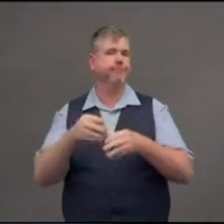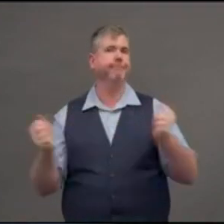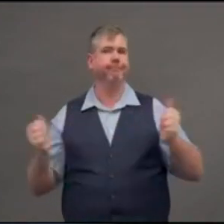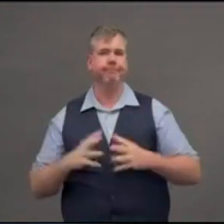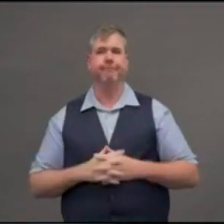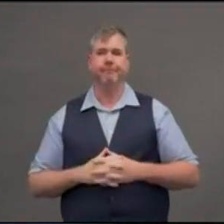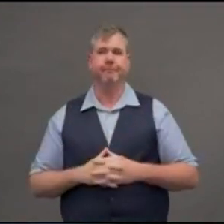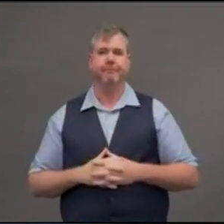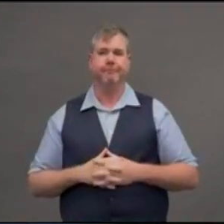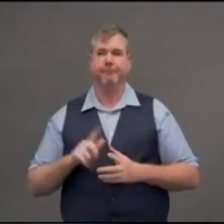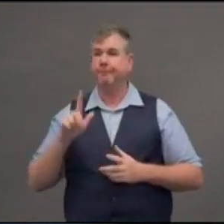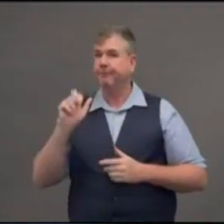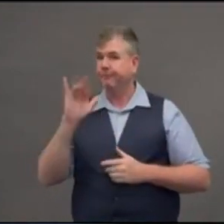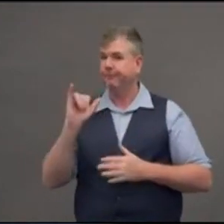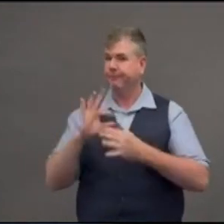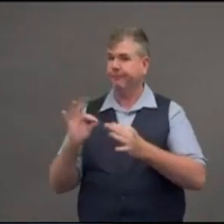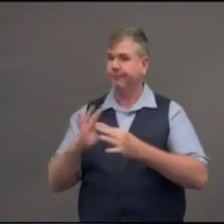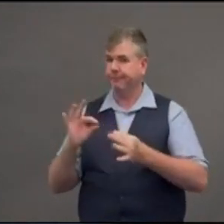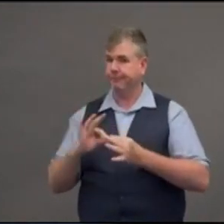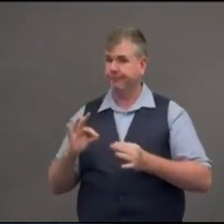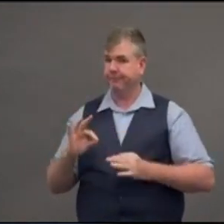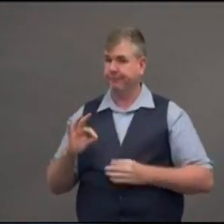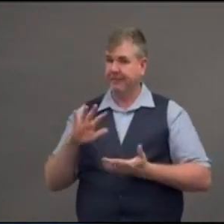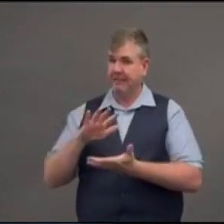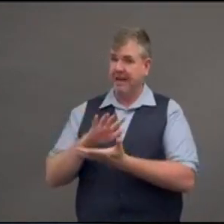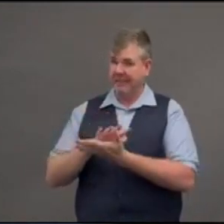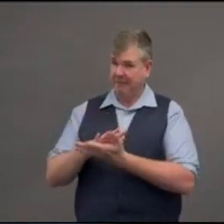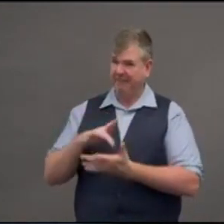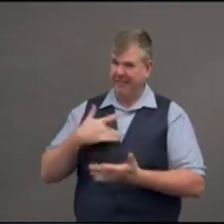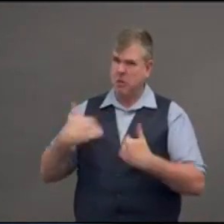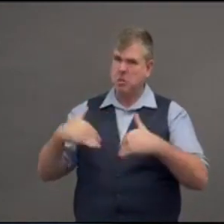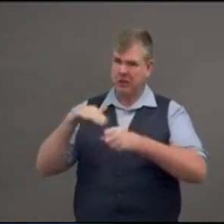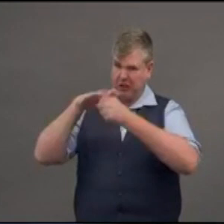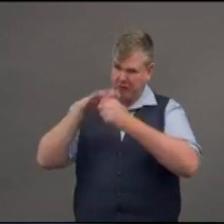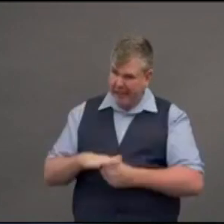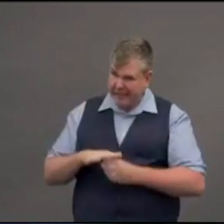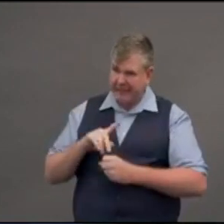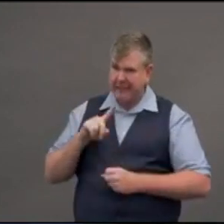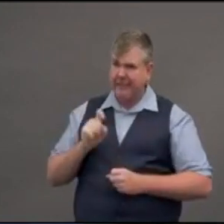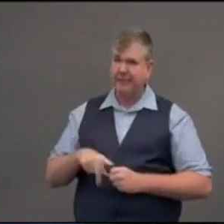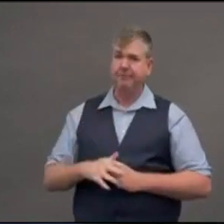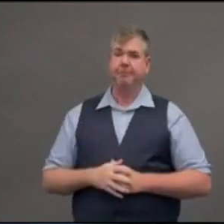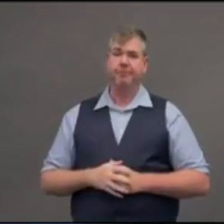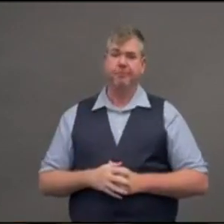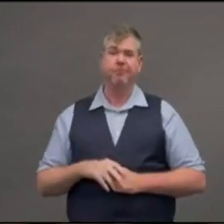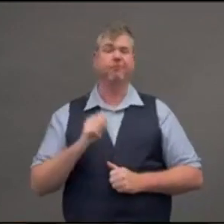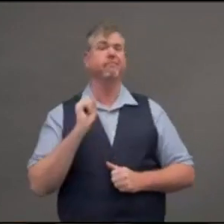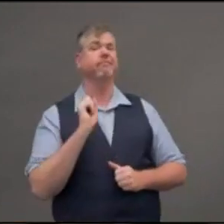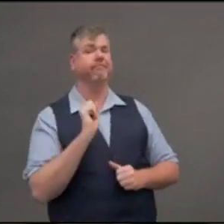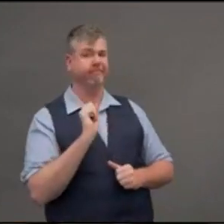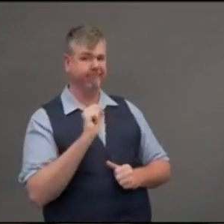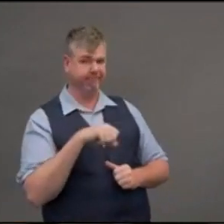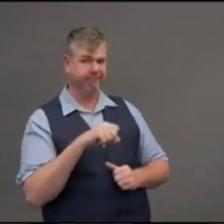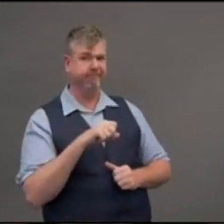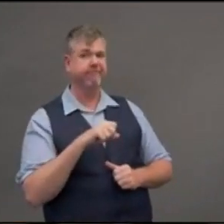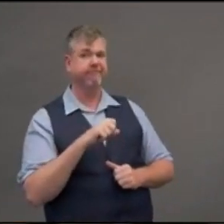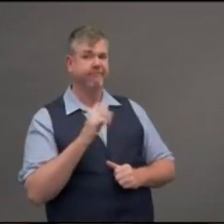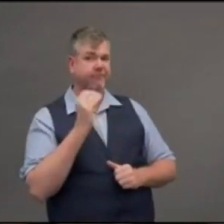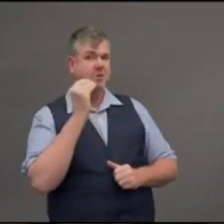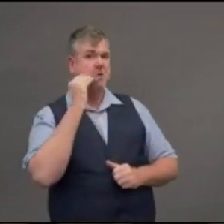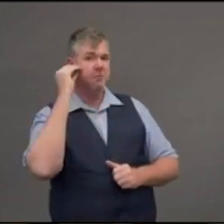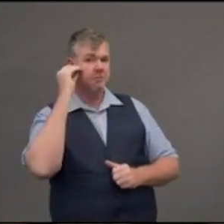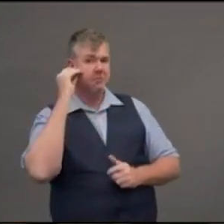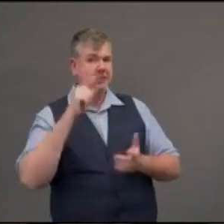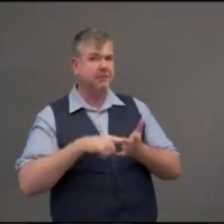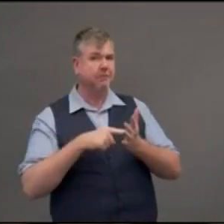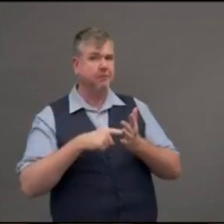of a toll on you? Yes, I would say so, because at home it's sometimes a little bit difficult, especially